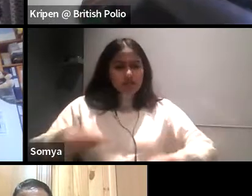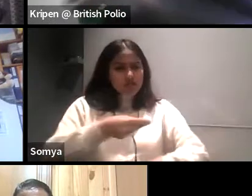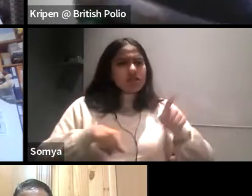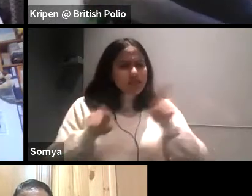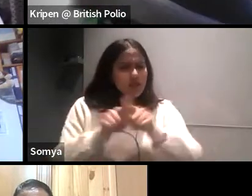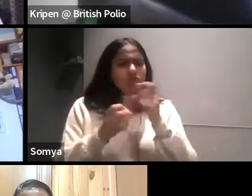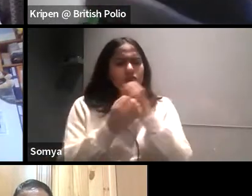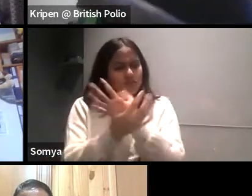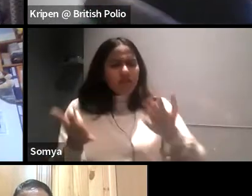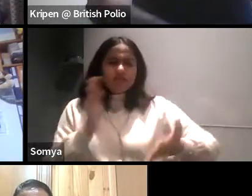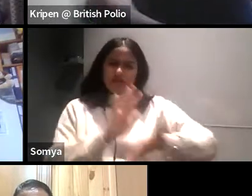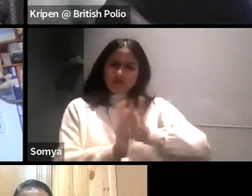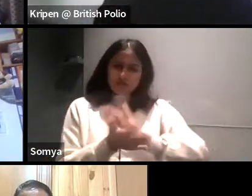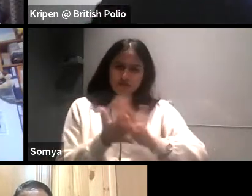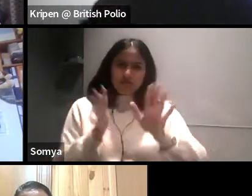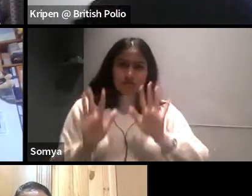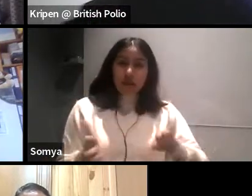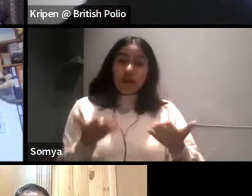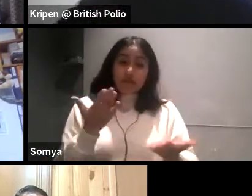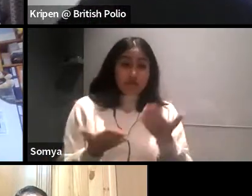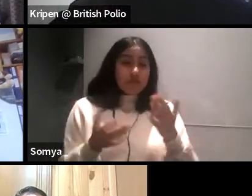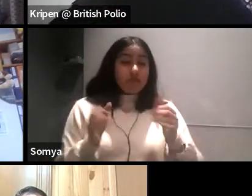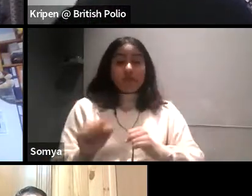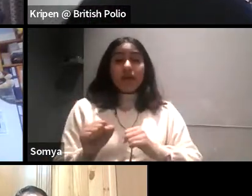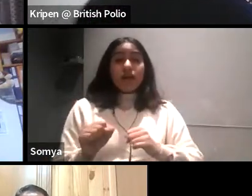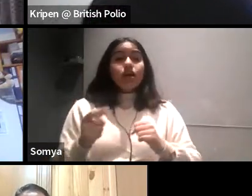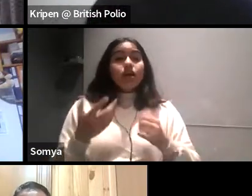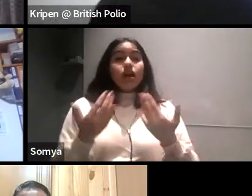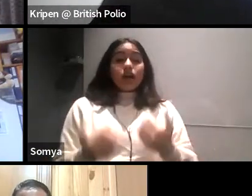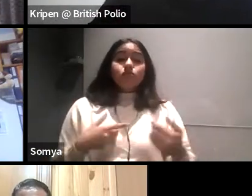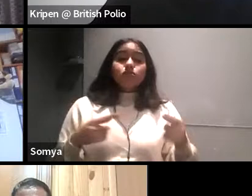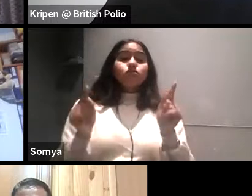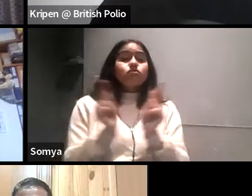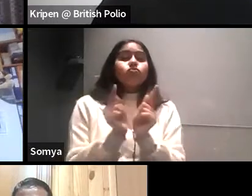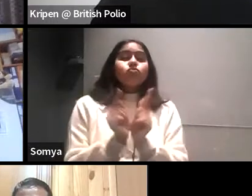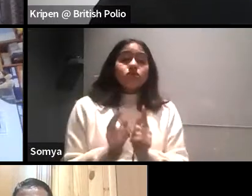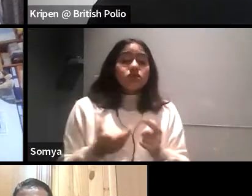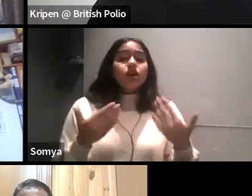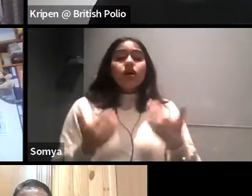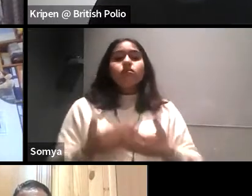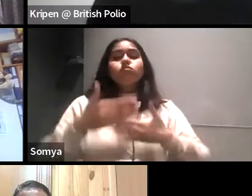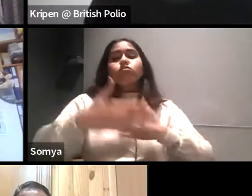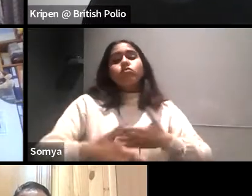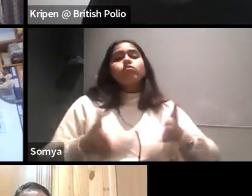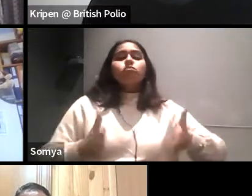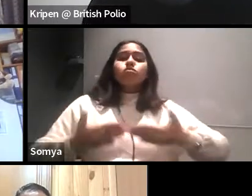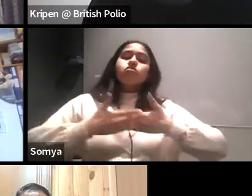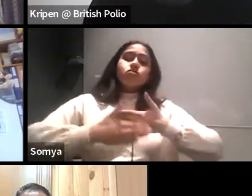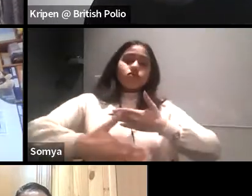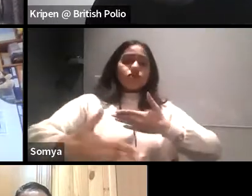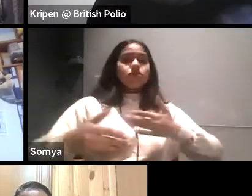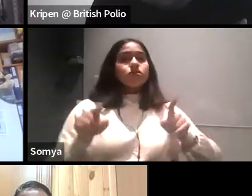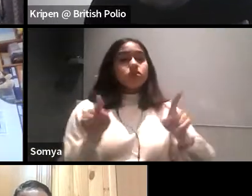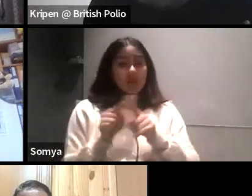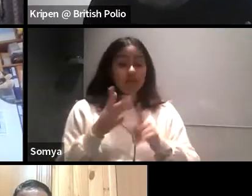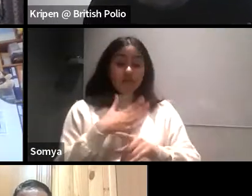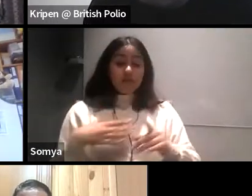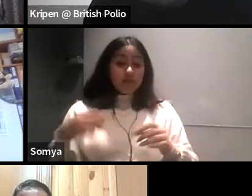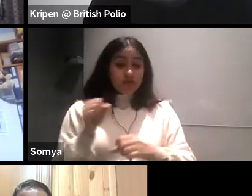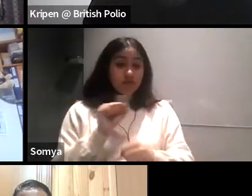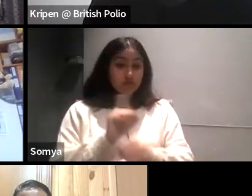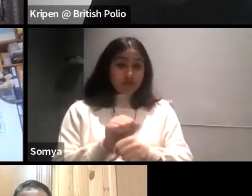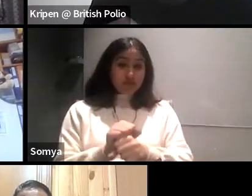a lot of these challenges over there, and that's where they would like to confine in their own boundaries, own borders, rather than working in organizations.